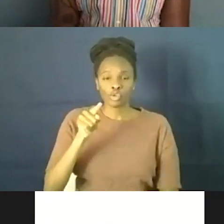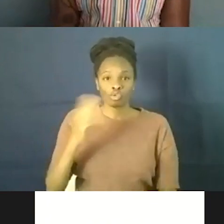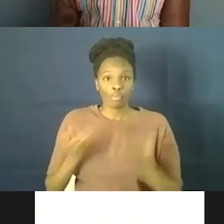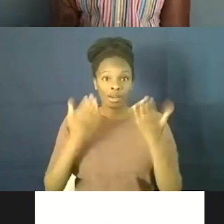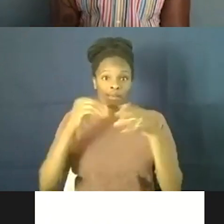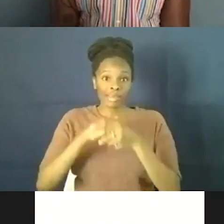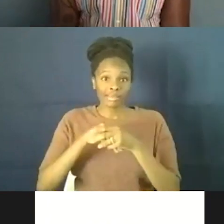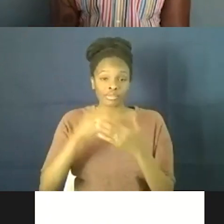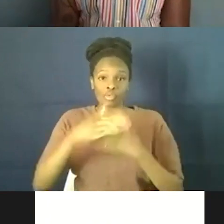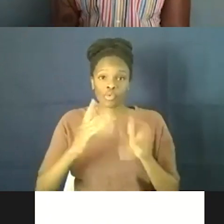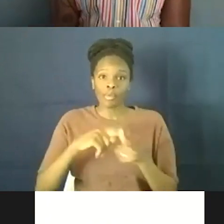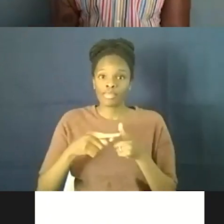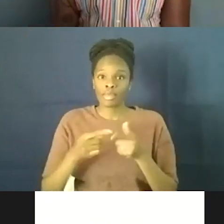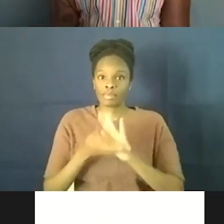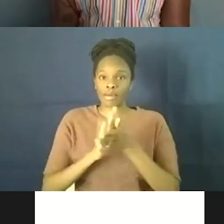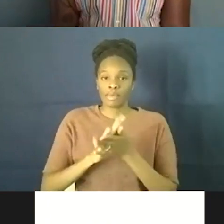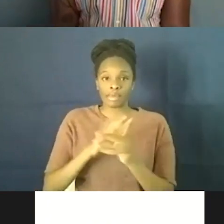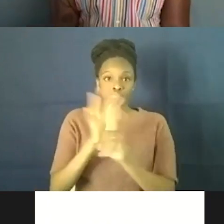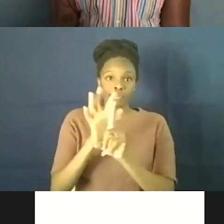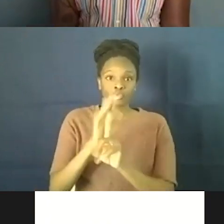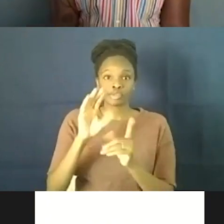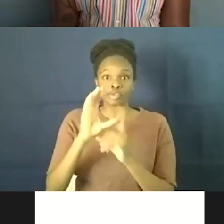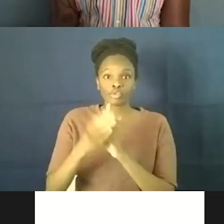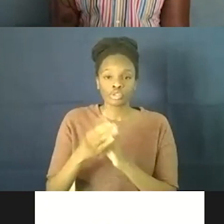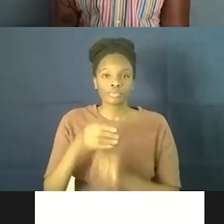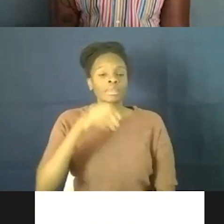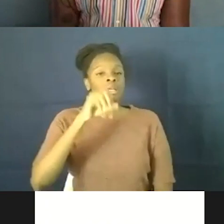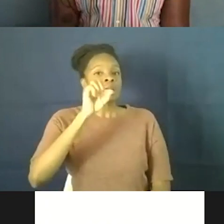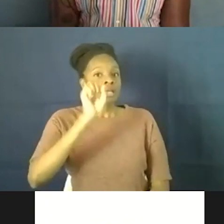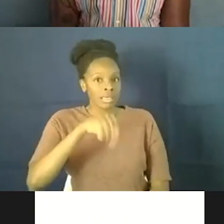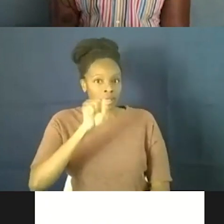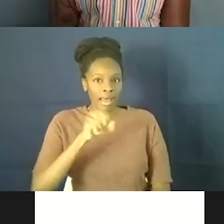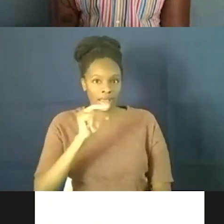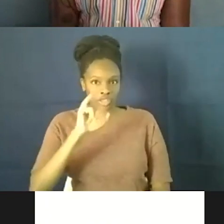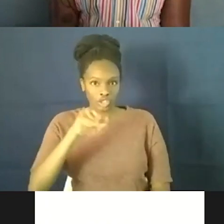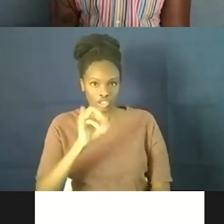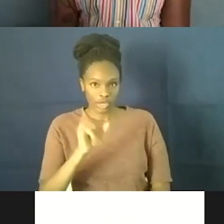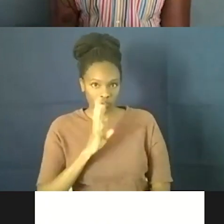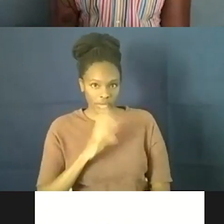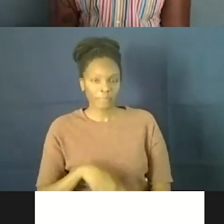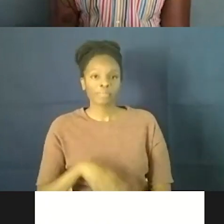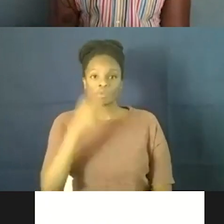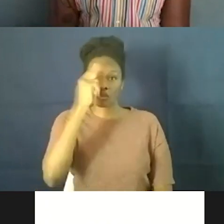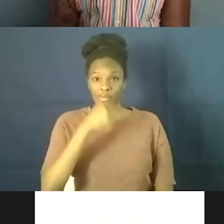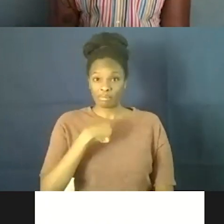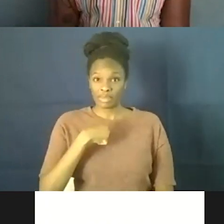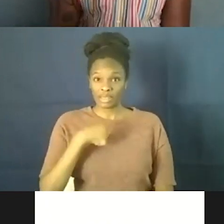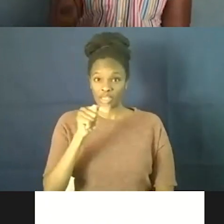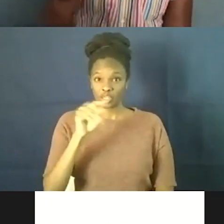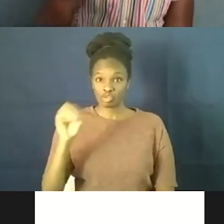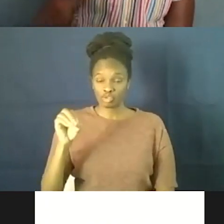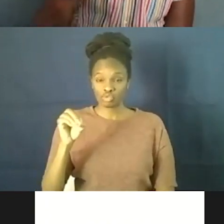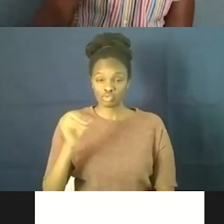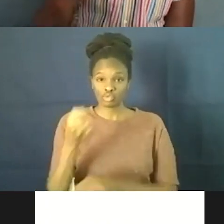culture. Yeah, I mean, for me, with the whole Me Too of it all, I think that I had an urgency to tell the story,